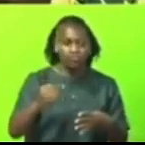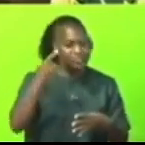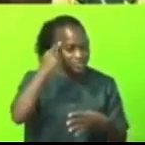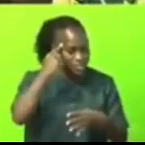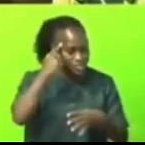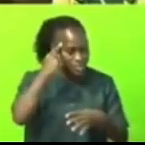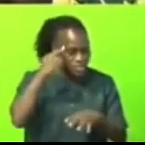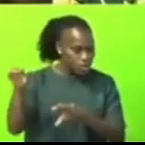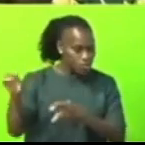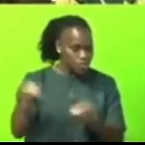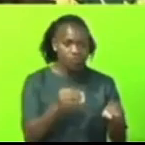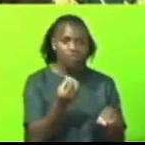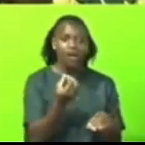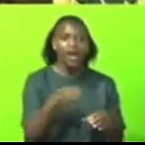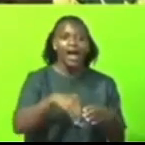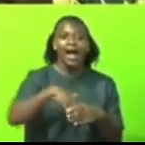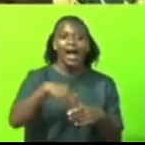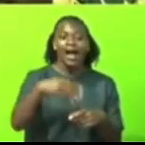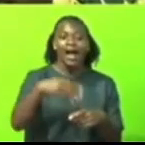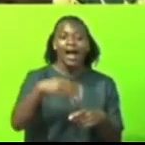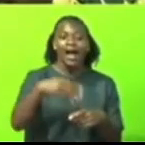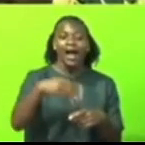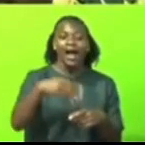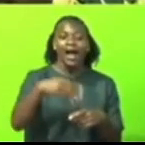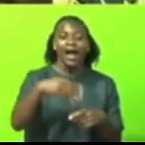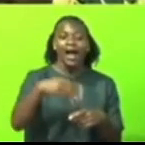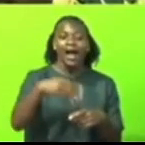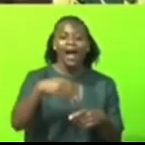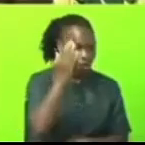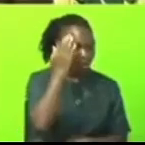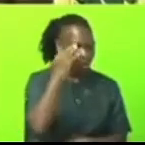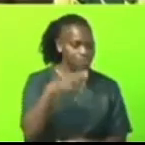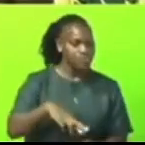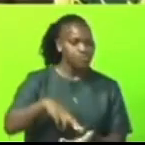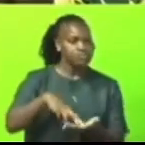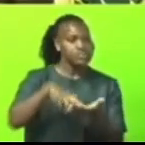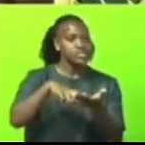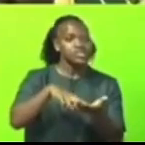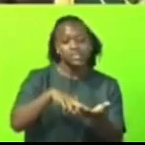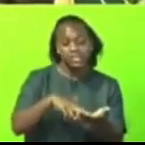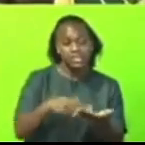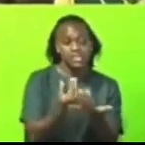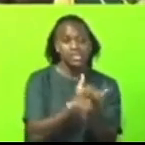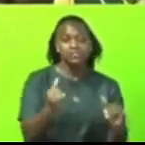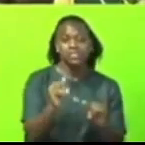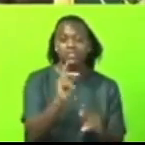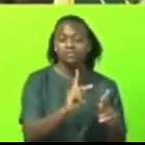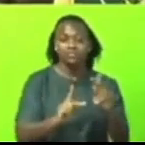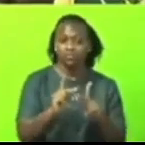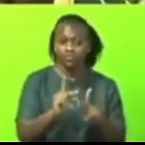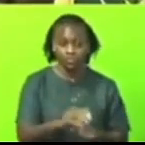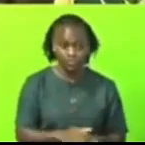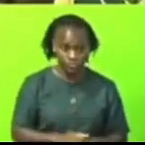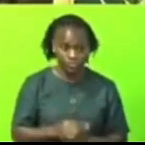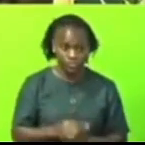their seat accordingly right honorable speaker this means that currently we do not have an independent